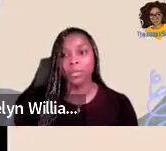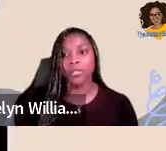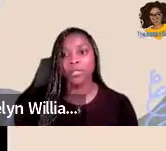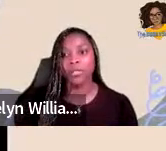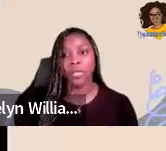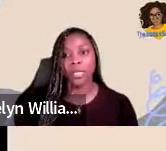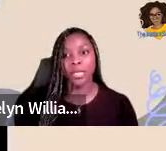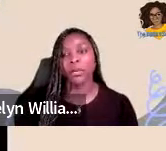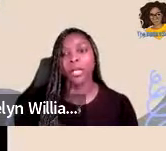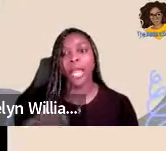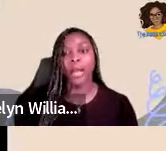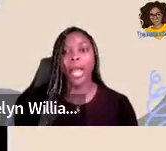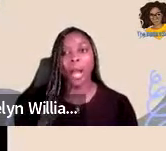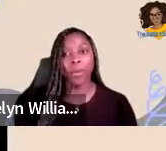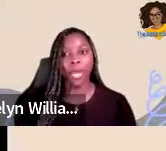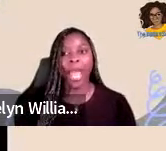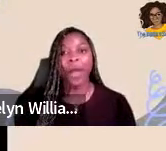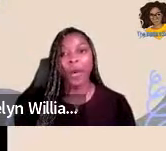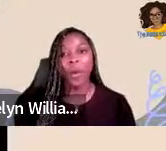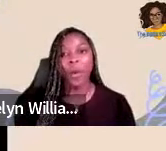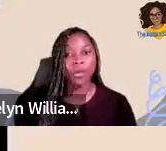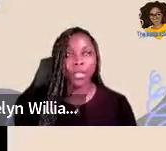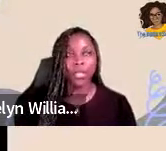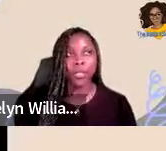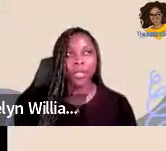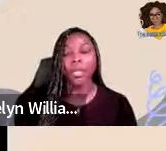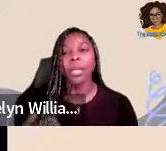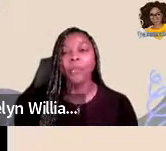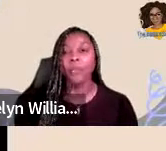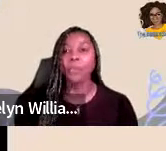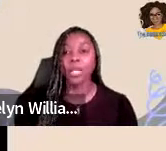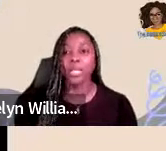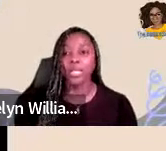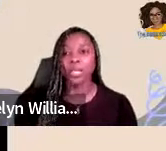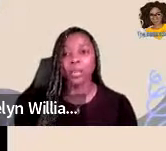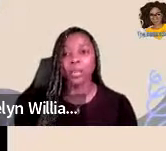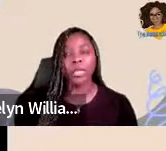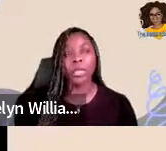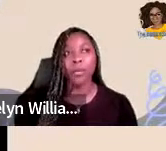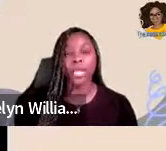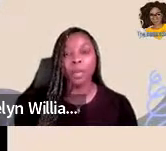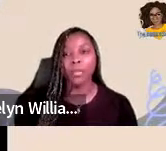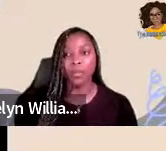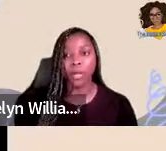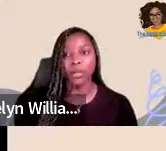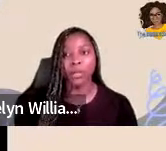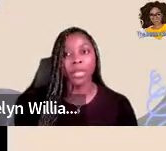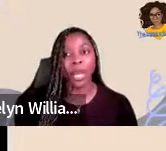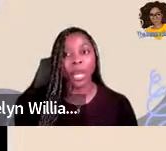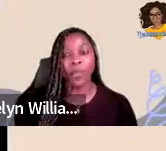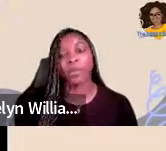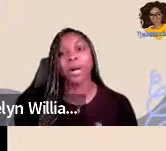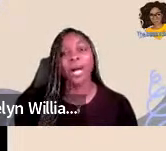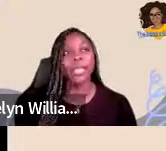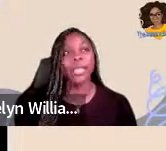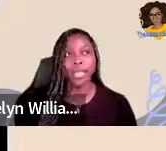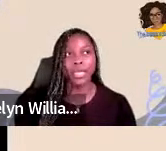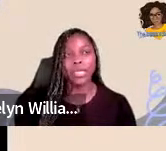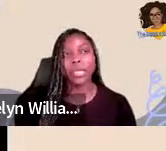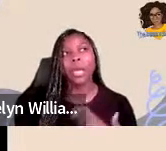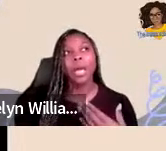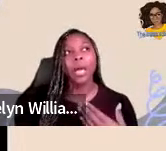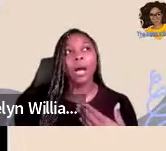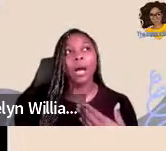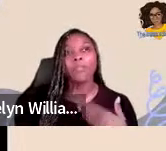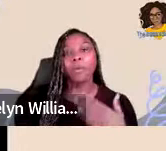I was able to focus in on how I operate at home as a grad student. People started to take notice, and I was able to partner with a lot of people behind the